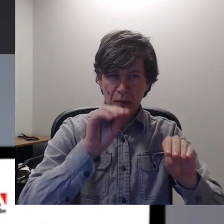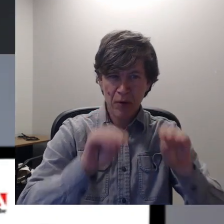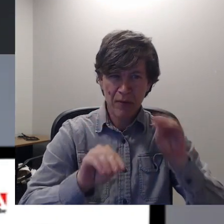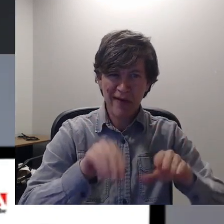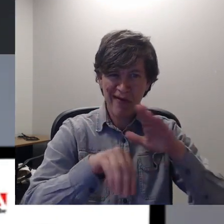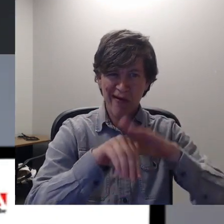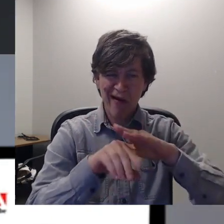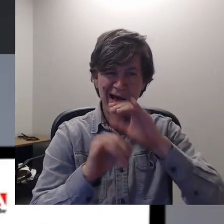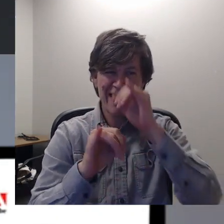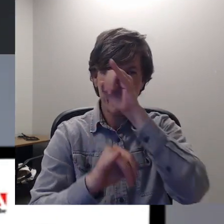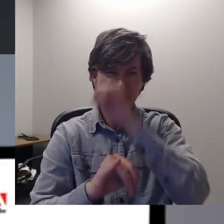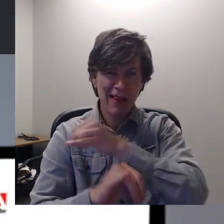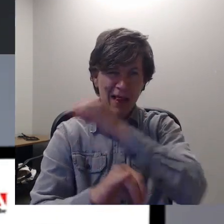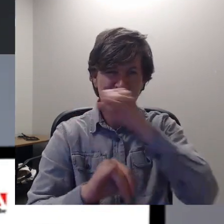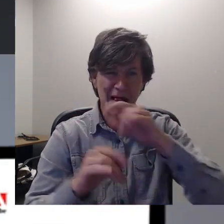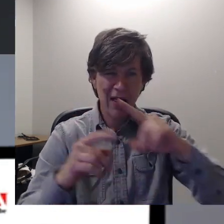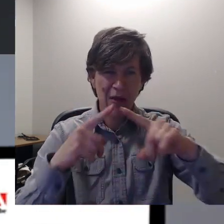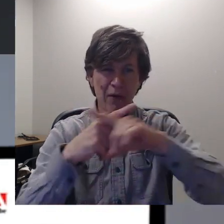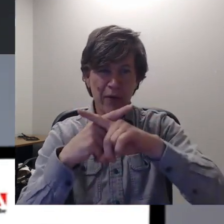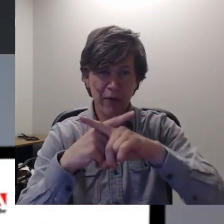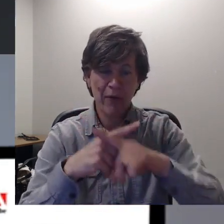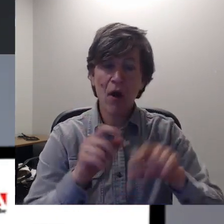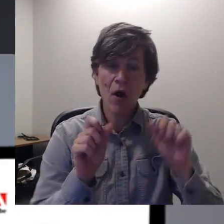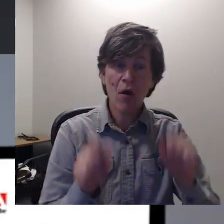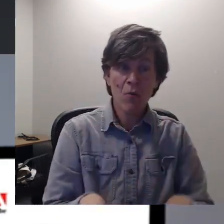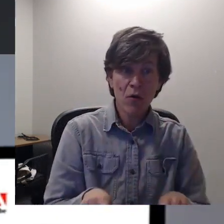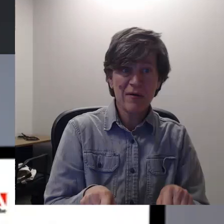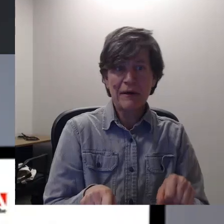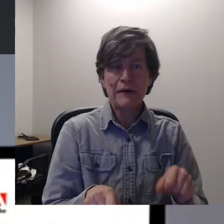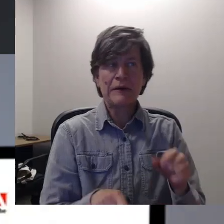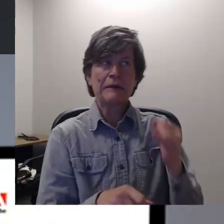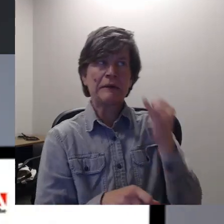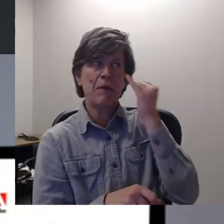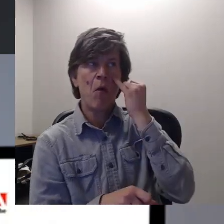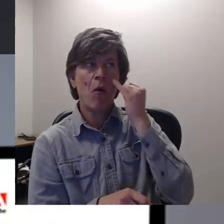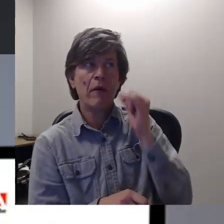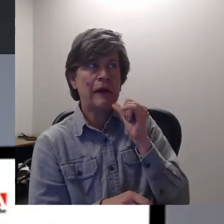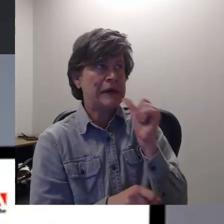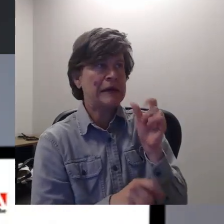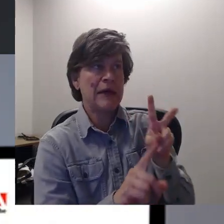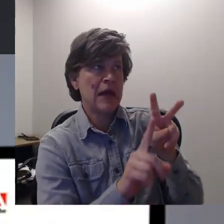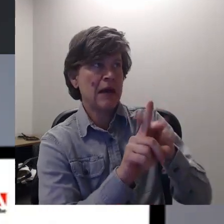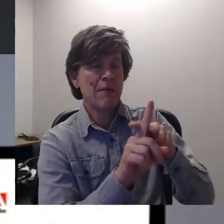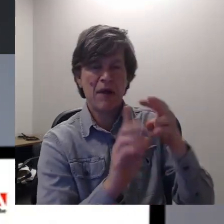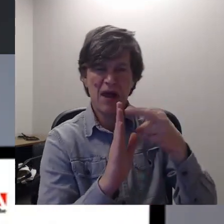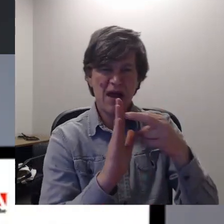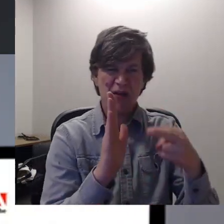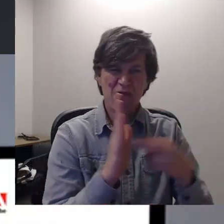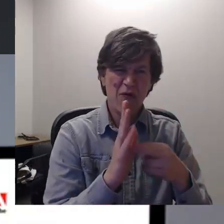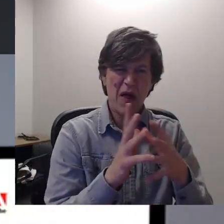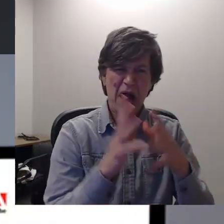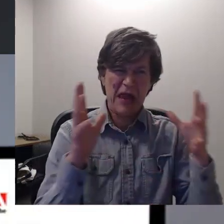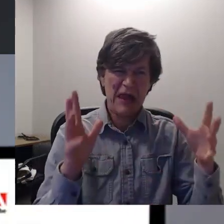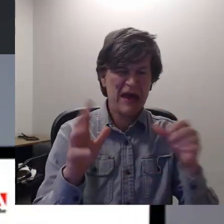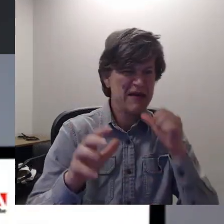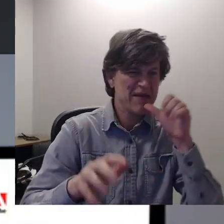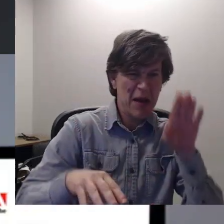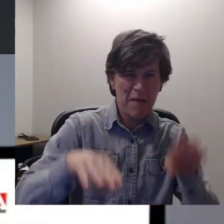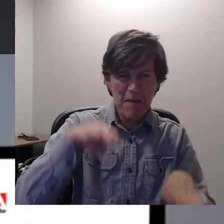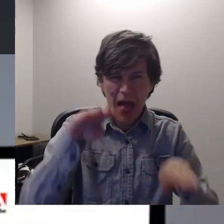What you can do is you can actually look at it the other way around. You can say, what if you didn't apply this rule? You'll get a lot of chaos. You'll get a lot of unbalance. You'll